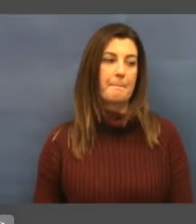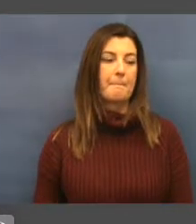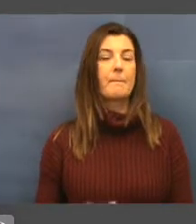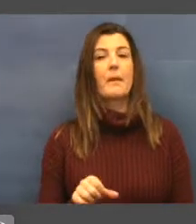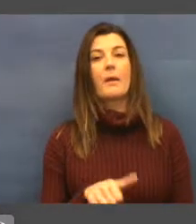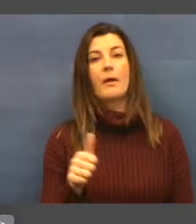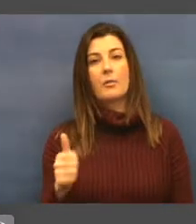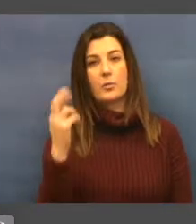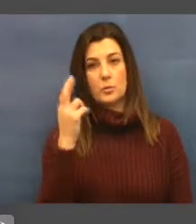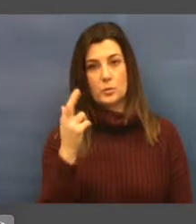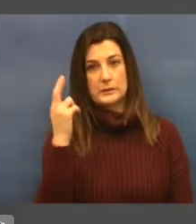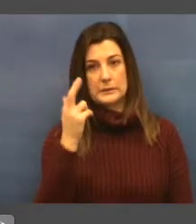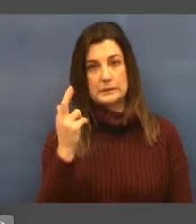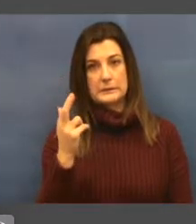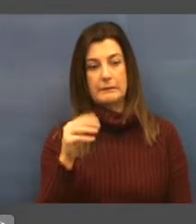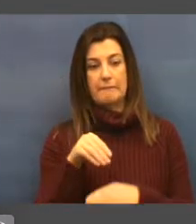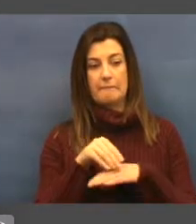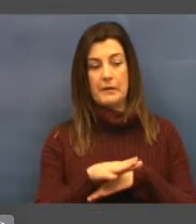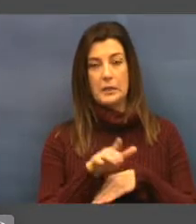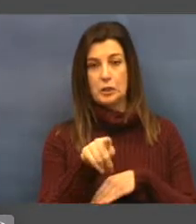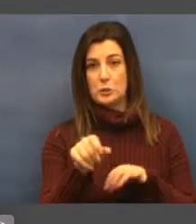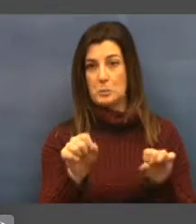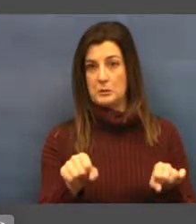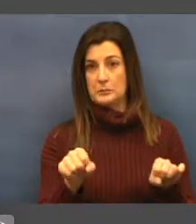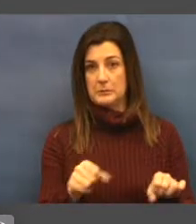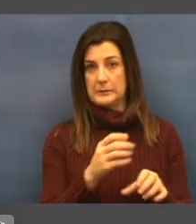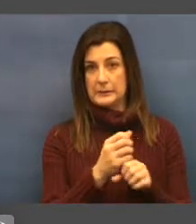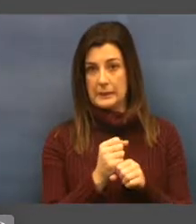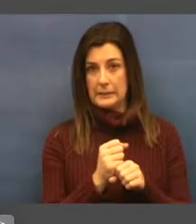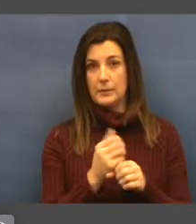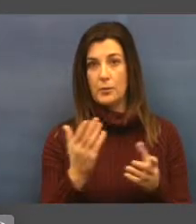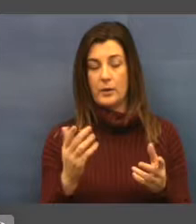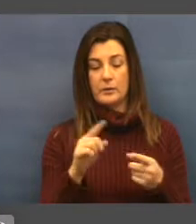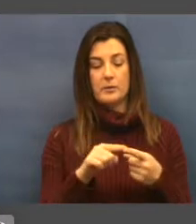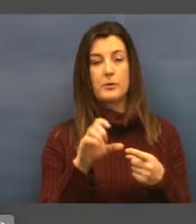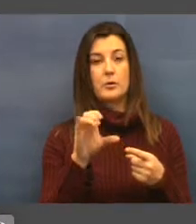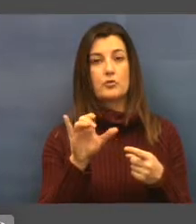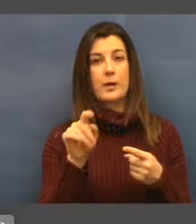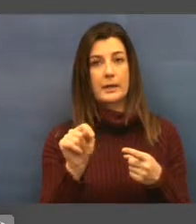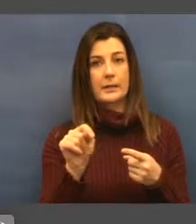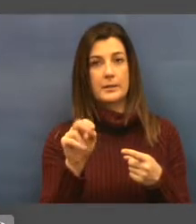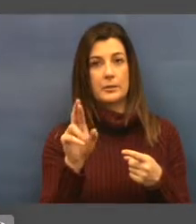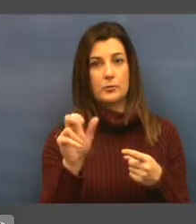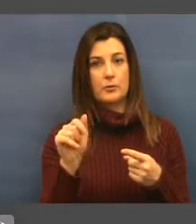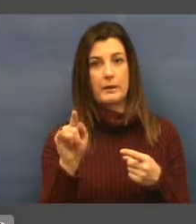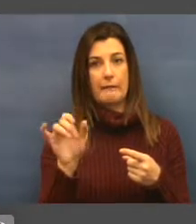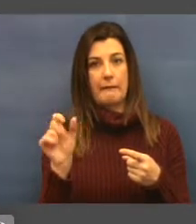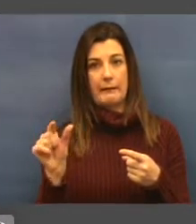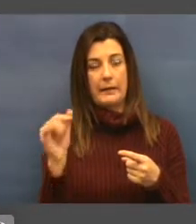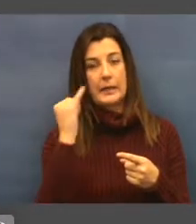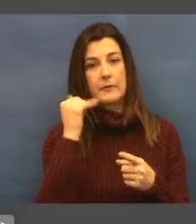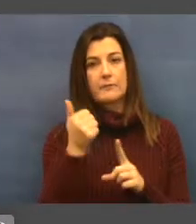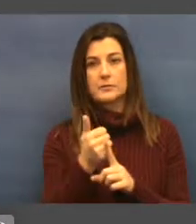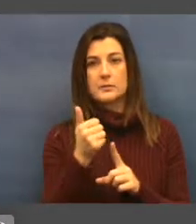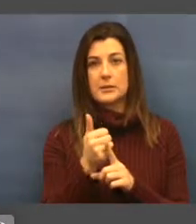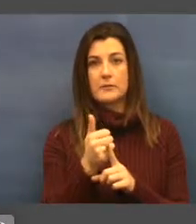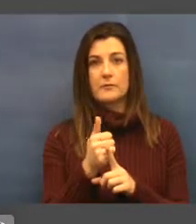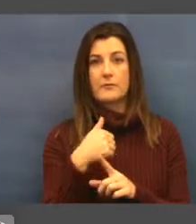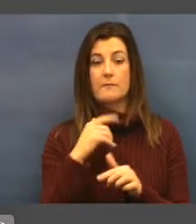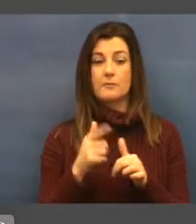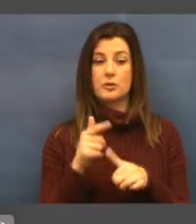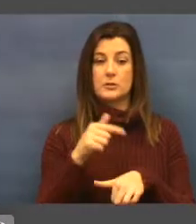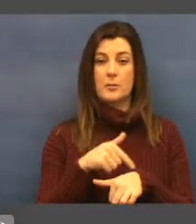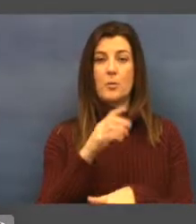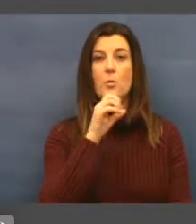Additional factors that could affect your eligibility include your credit rating. If you're a first-time loan applicant and you're 22 years of age